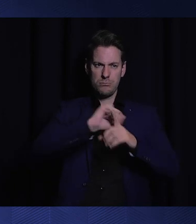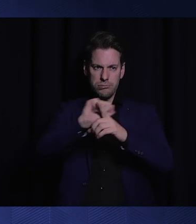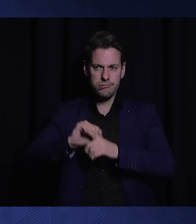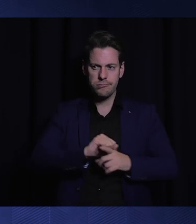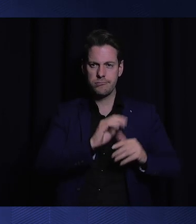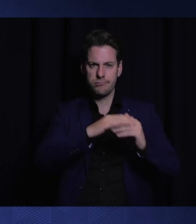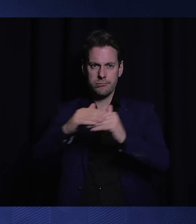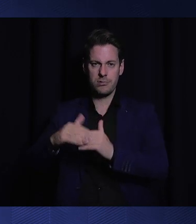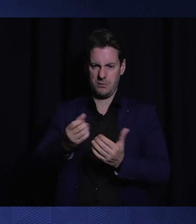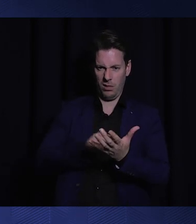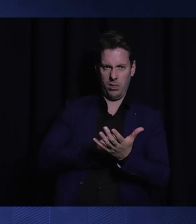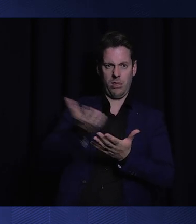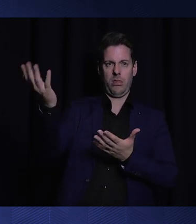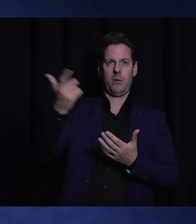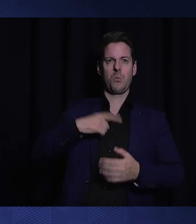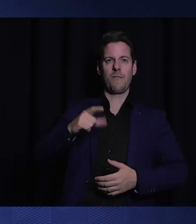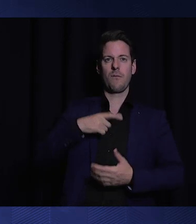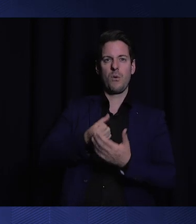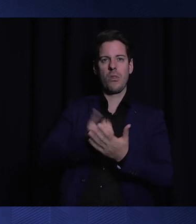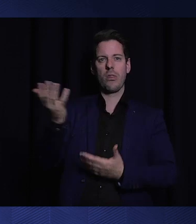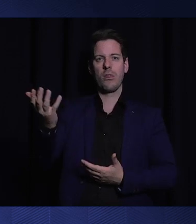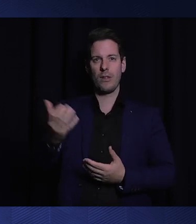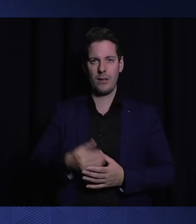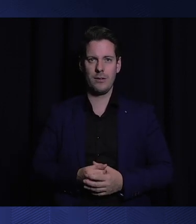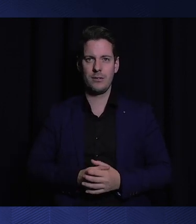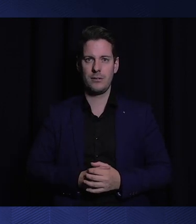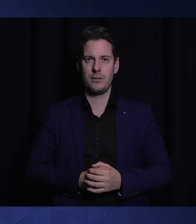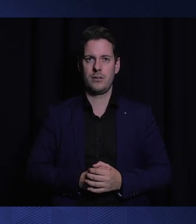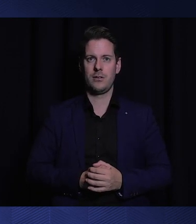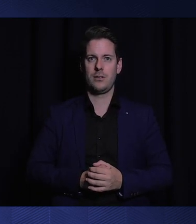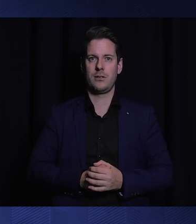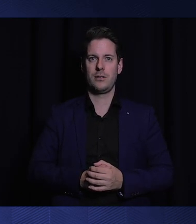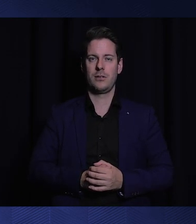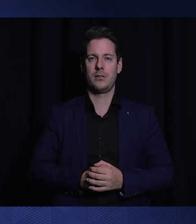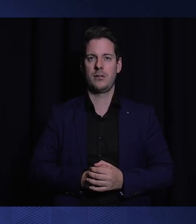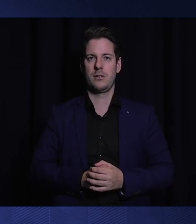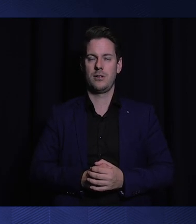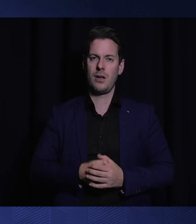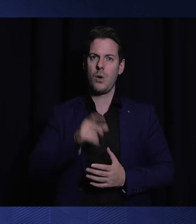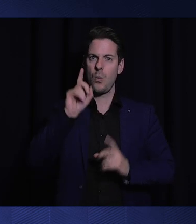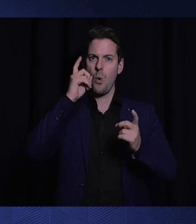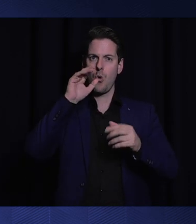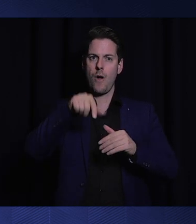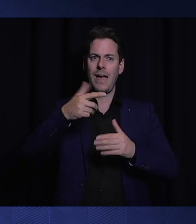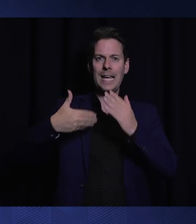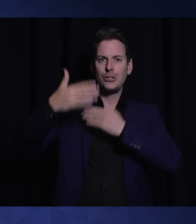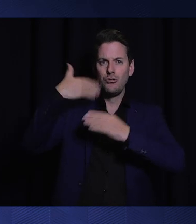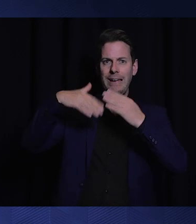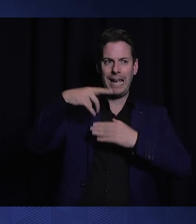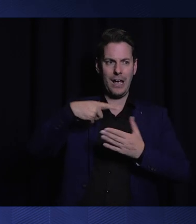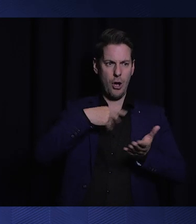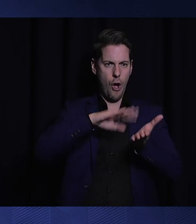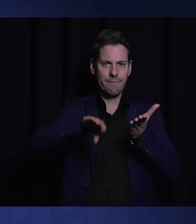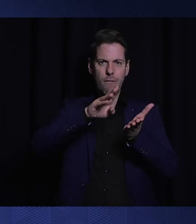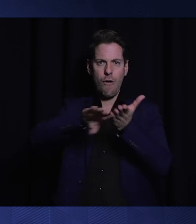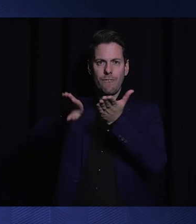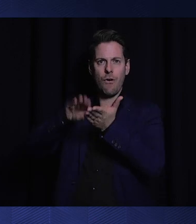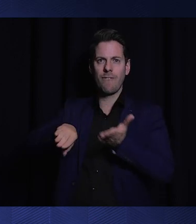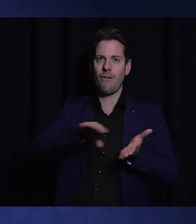As a summary to the presentation that we heard today, we have heard quite a wide spectrum